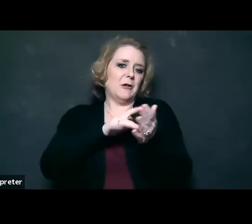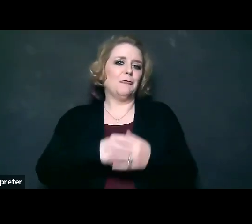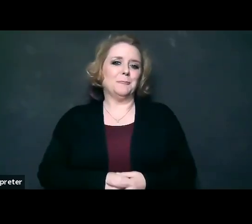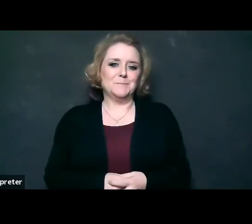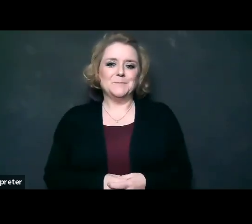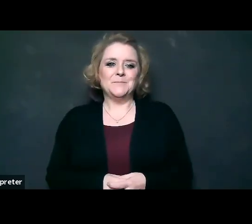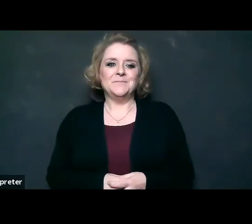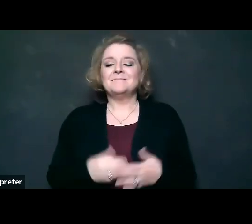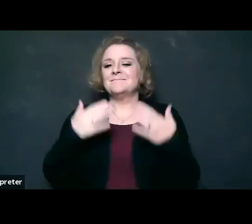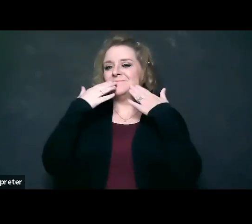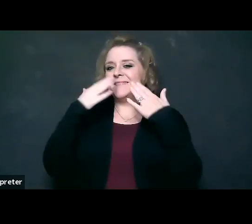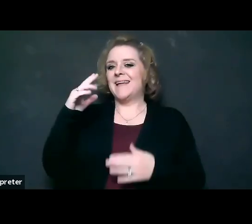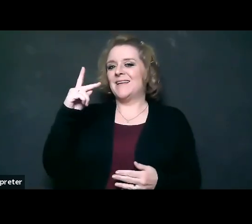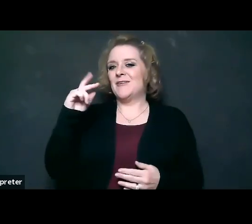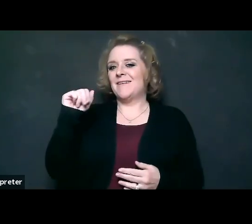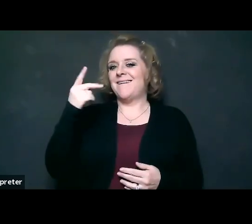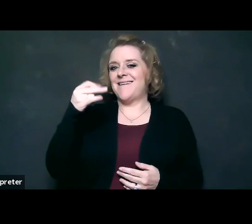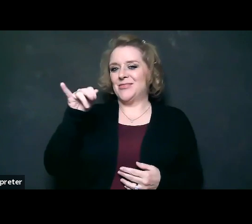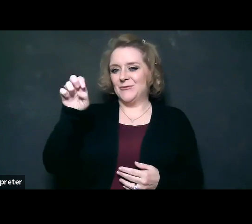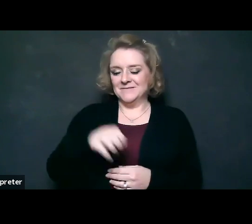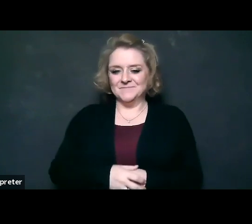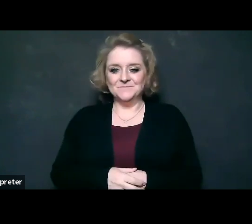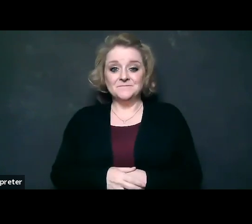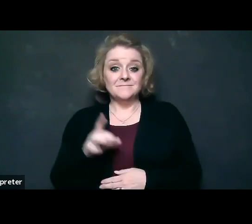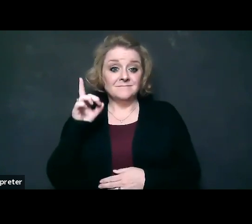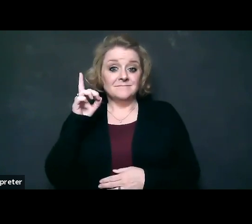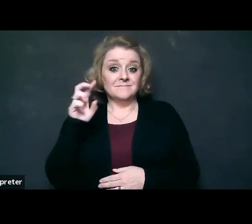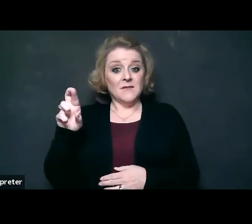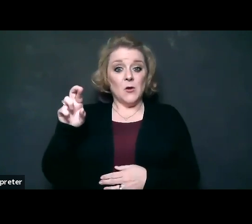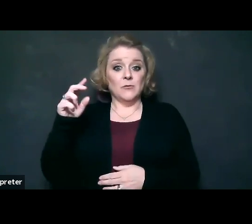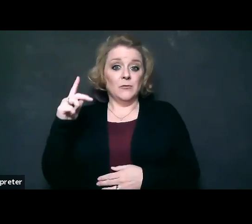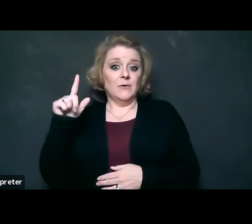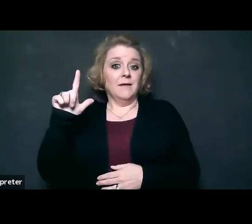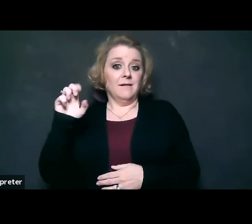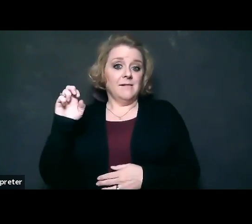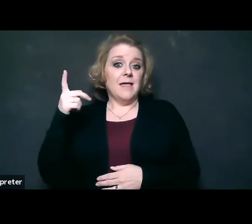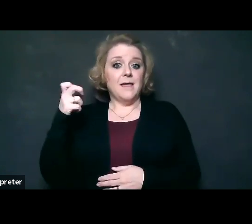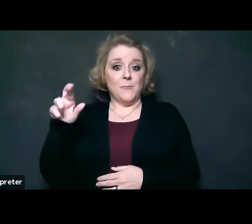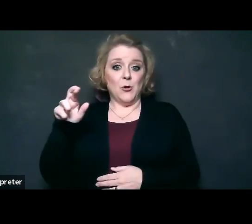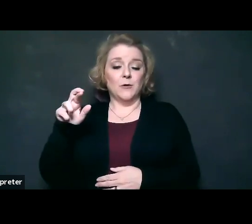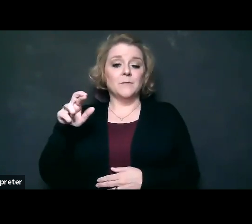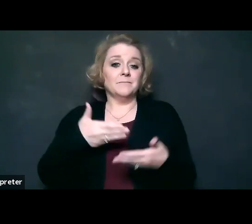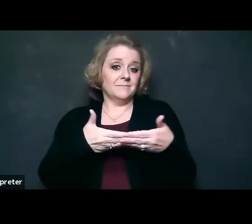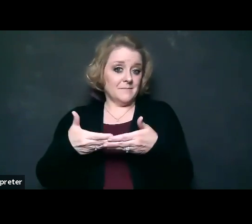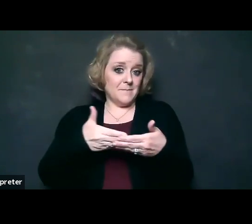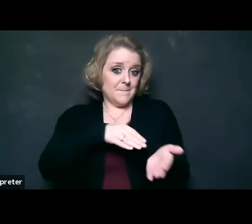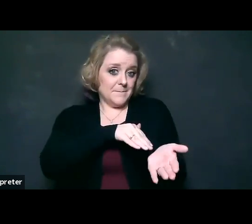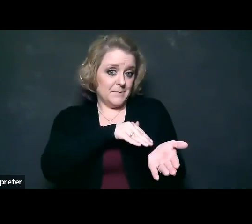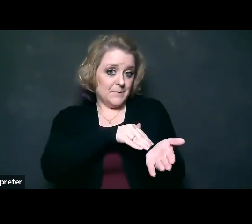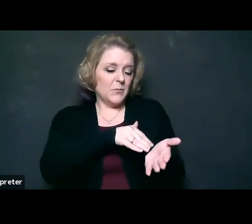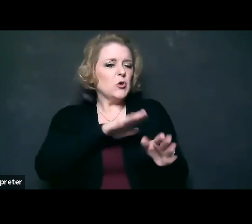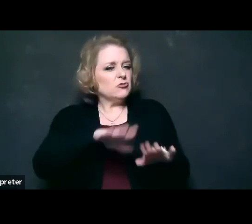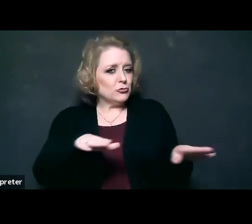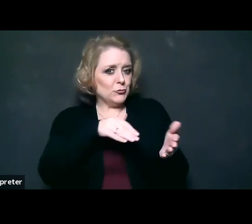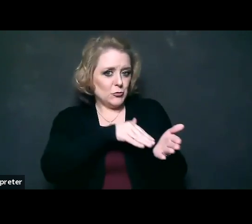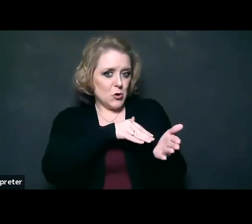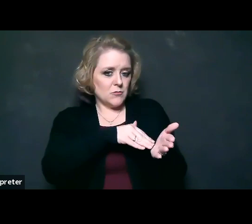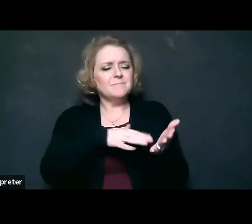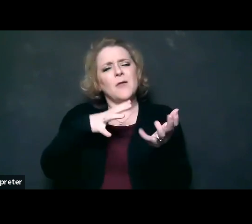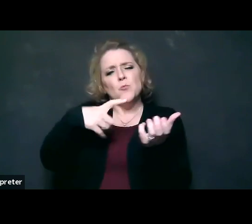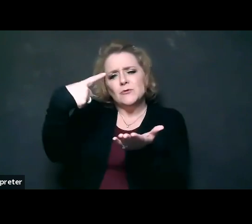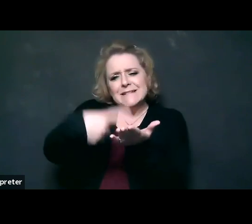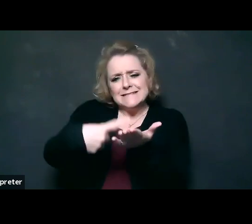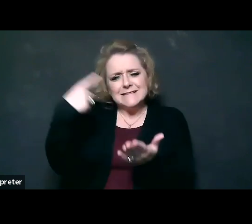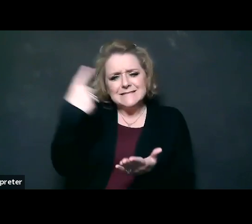Thank you, Katherine. Dr. Klepper is a pediatrician, and there's something I think we need to talk about with masks. This is